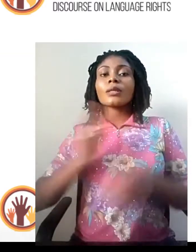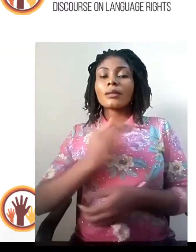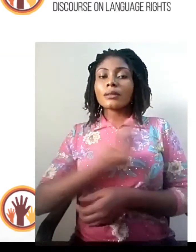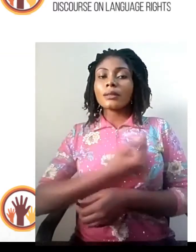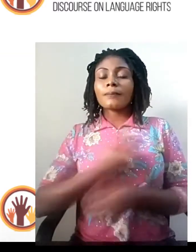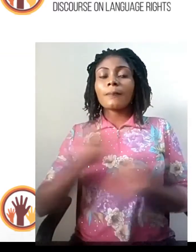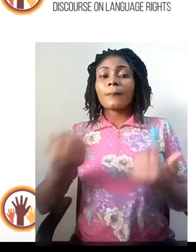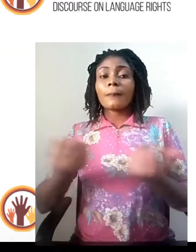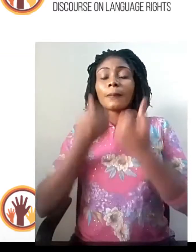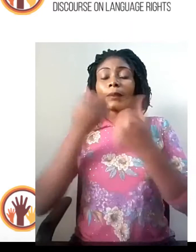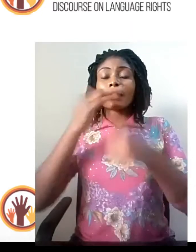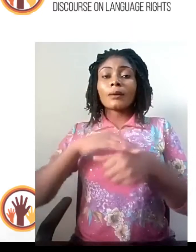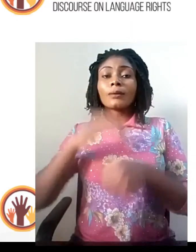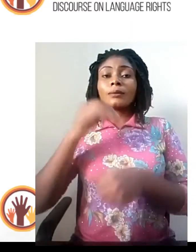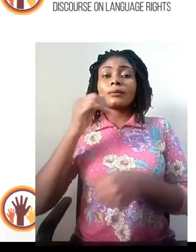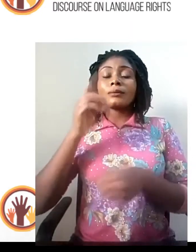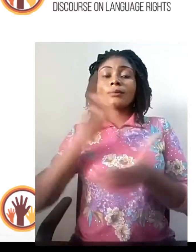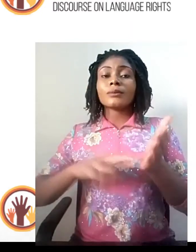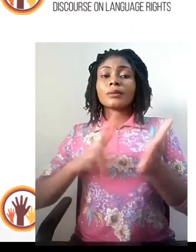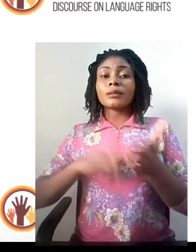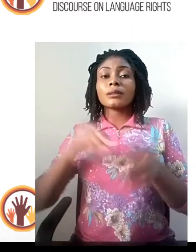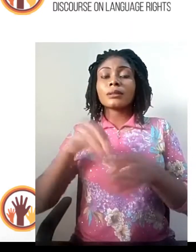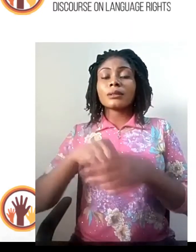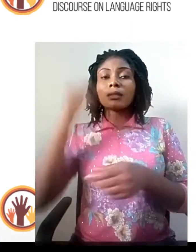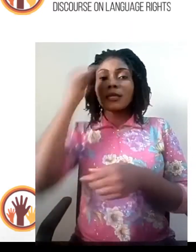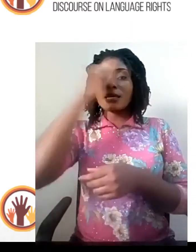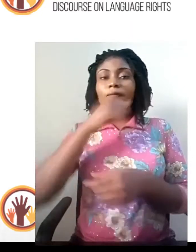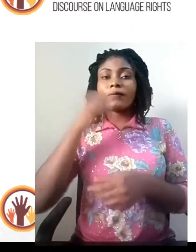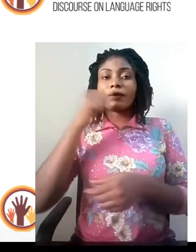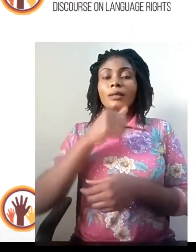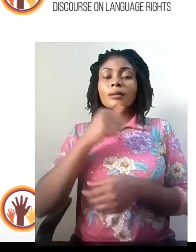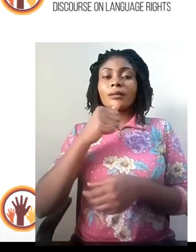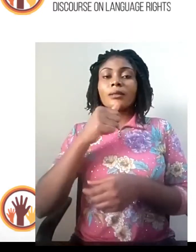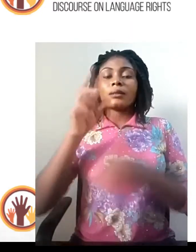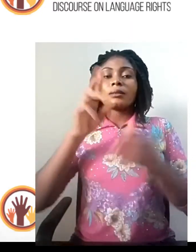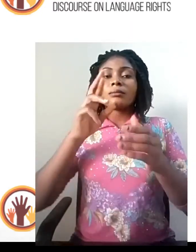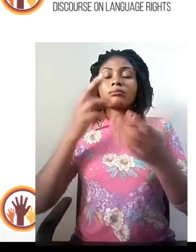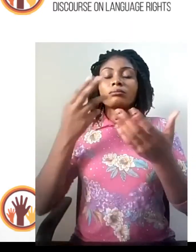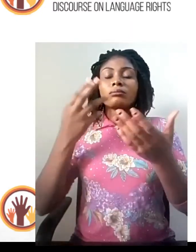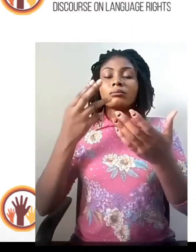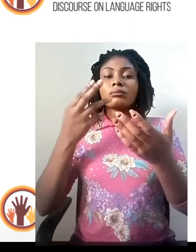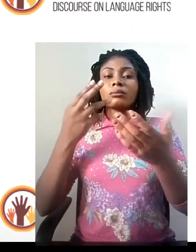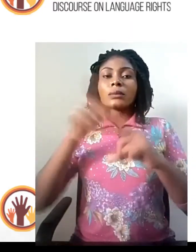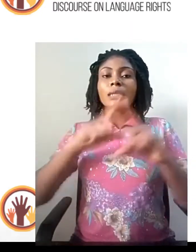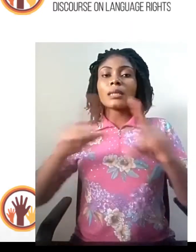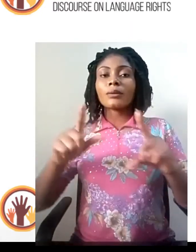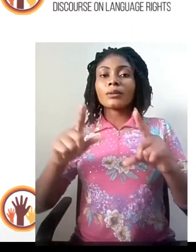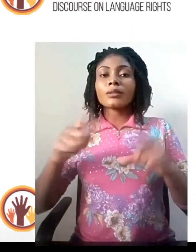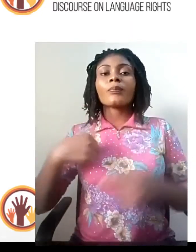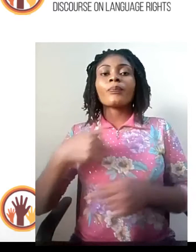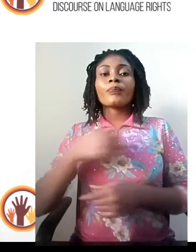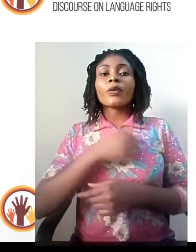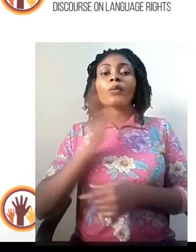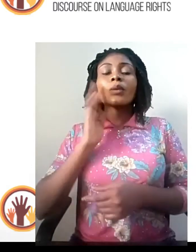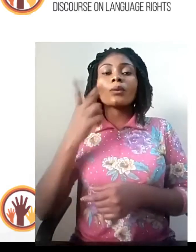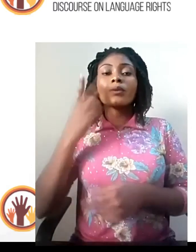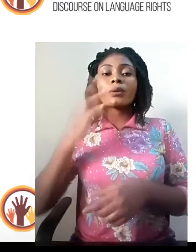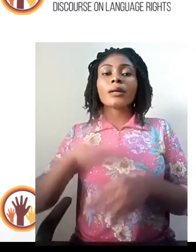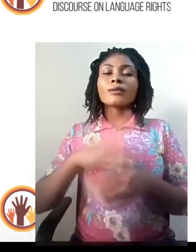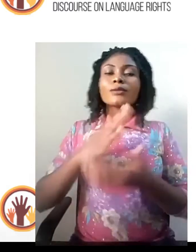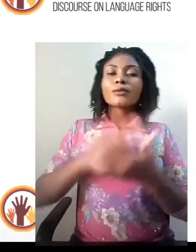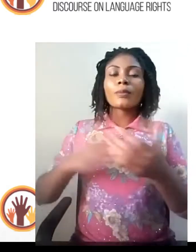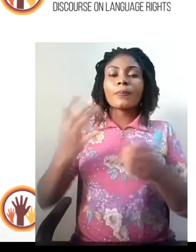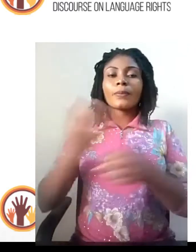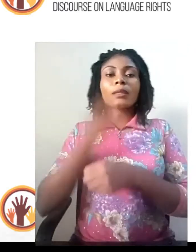African Sign Languages, we are going to be looking at some of the take-homes in